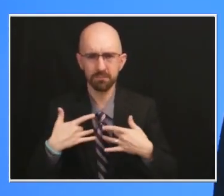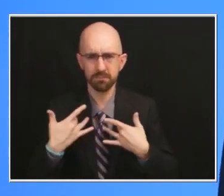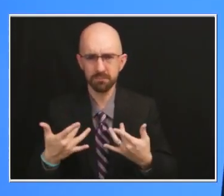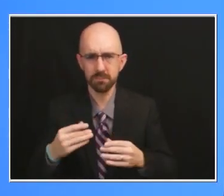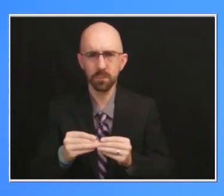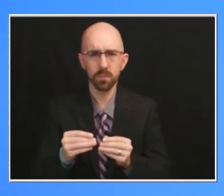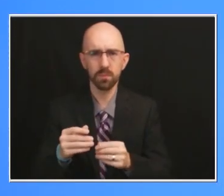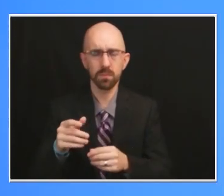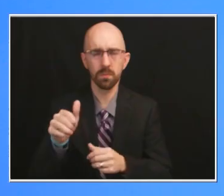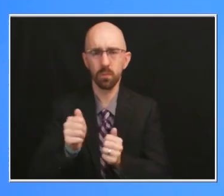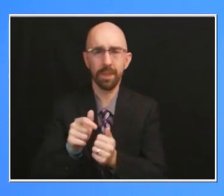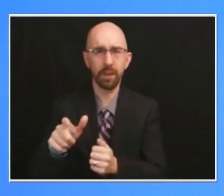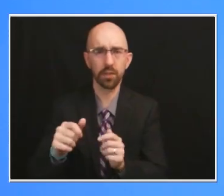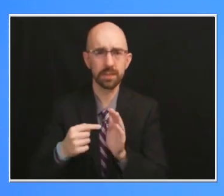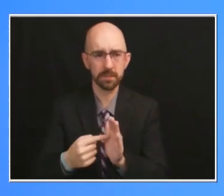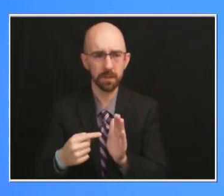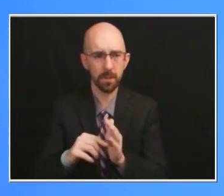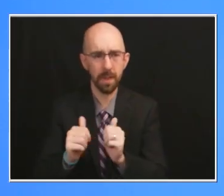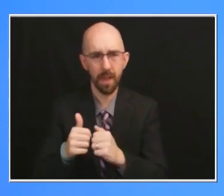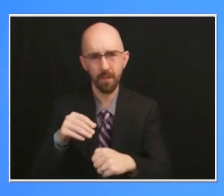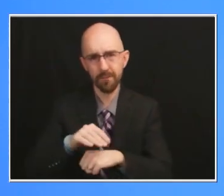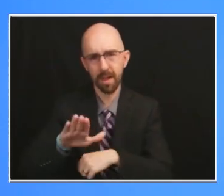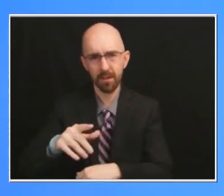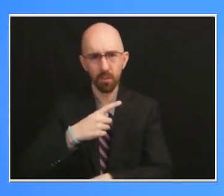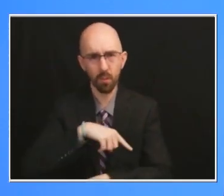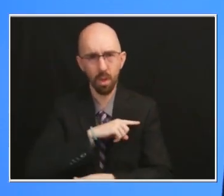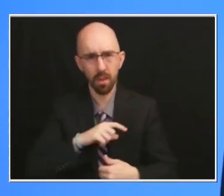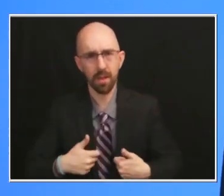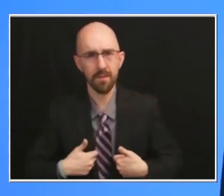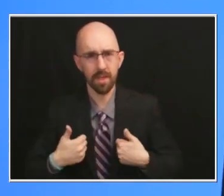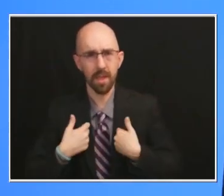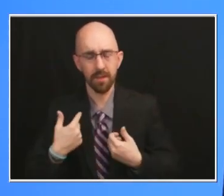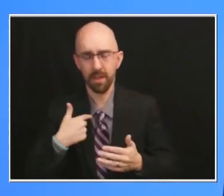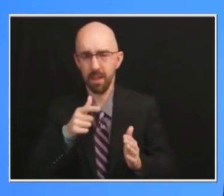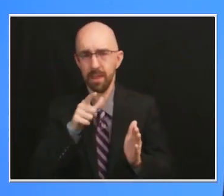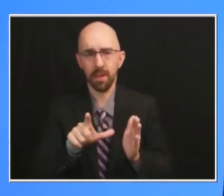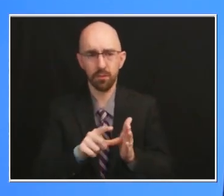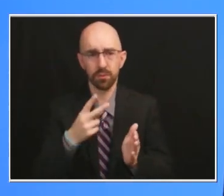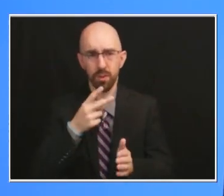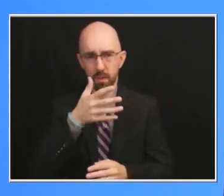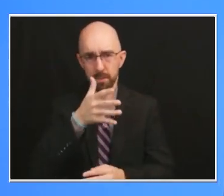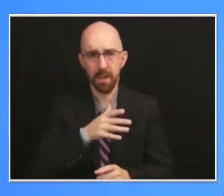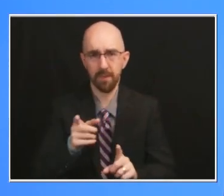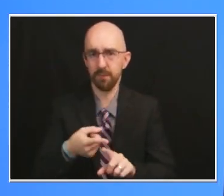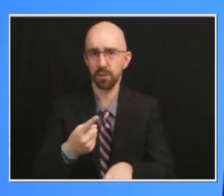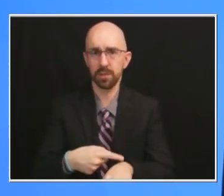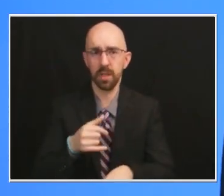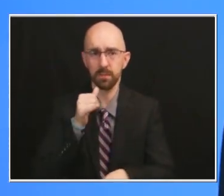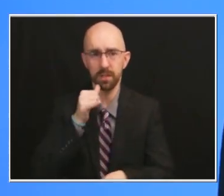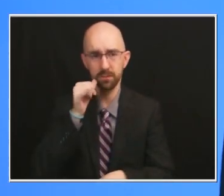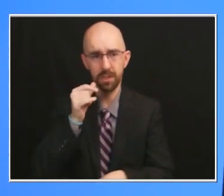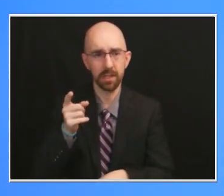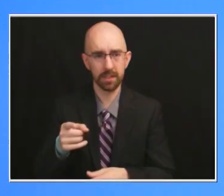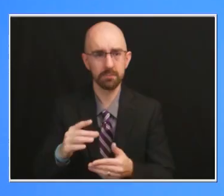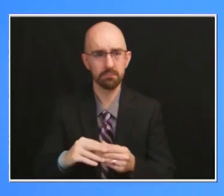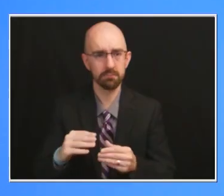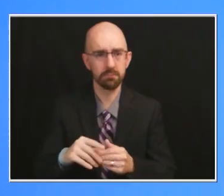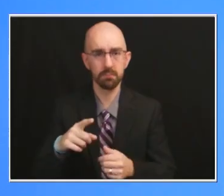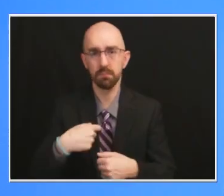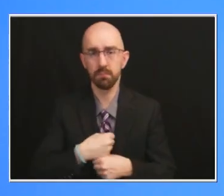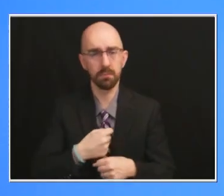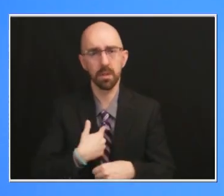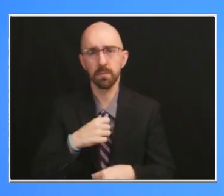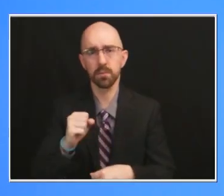it's impacting their quality of life. And I literally saw a gentleman for the first time yesterday, and he goes, you just make me so